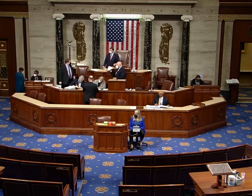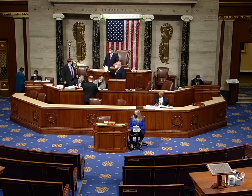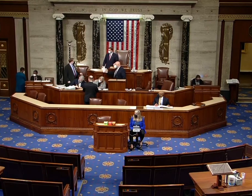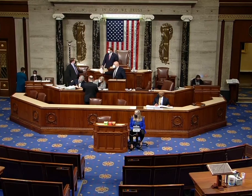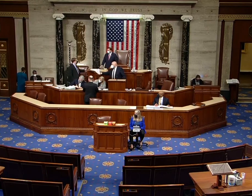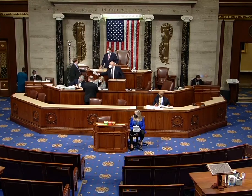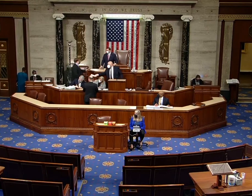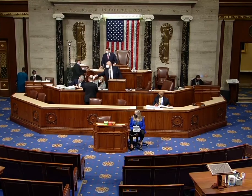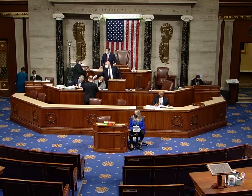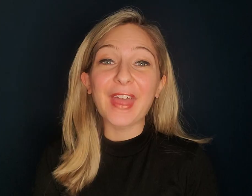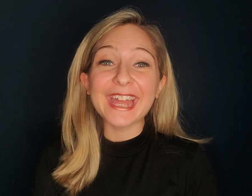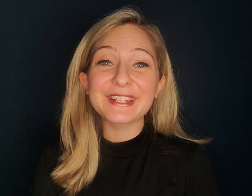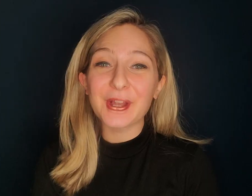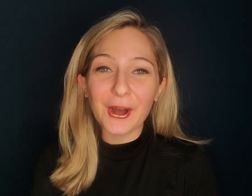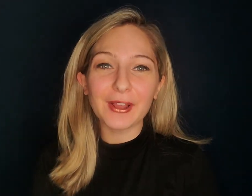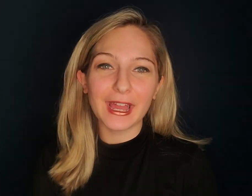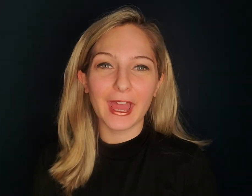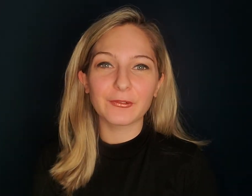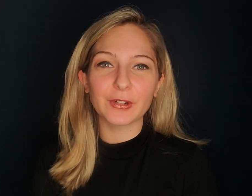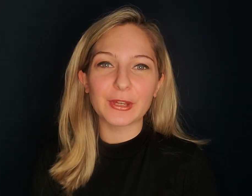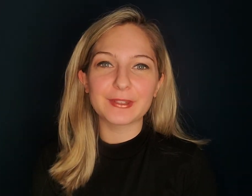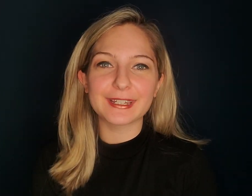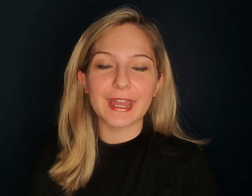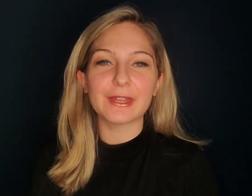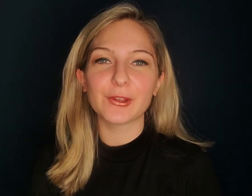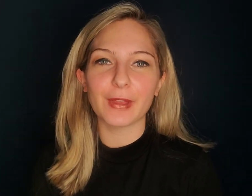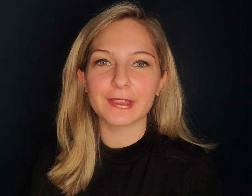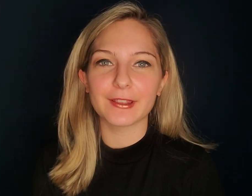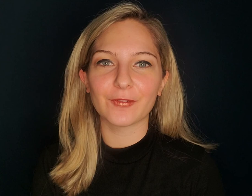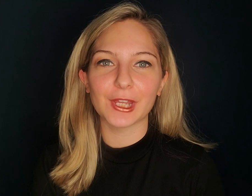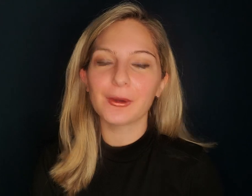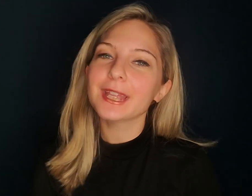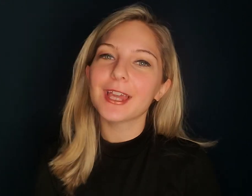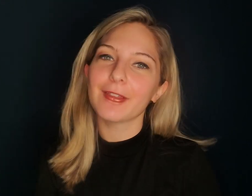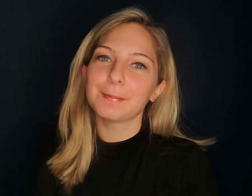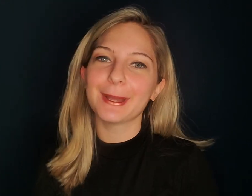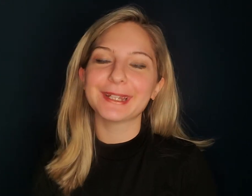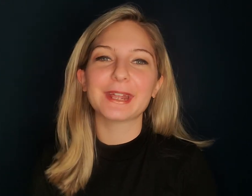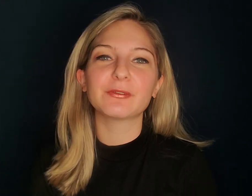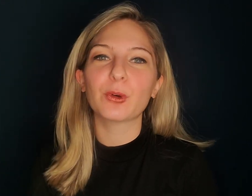Mayor Nan Whaley. But that is all I have for you today. If you like this video,